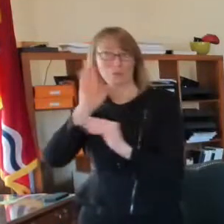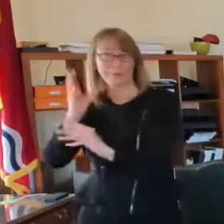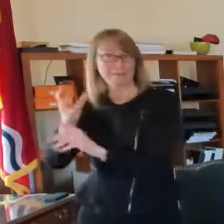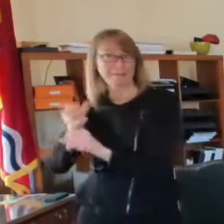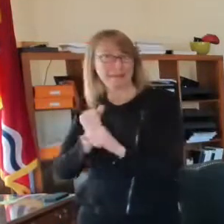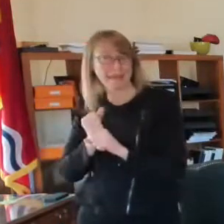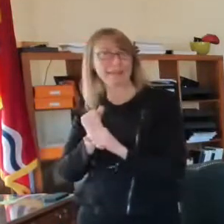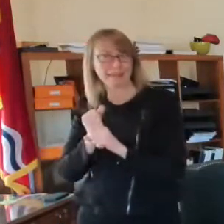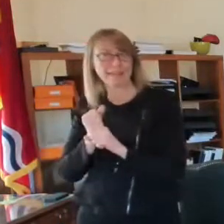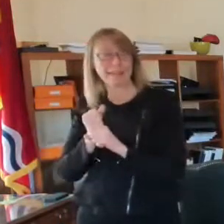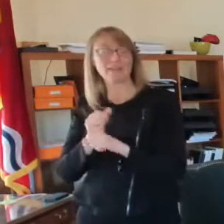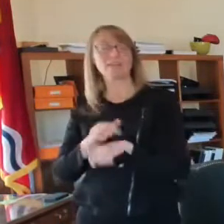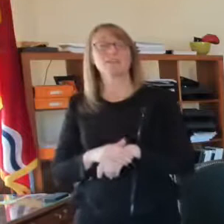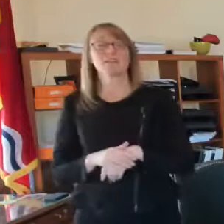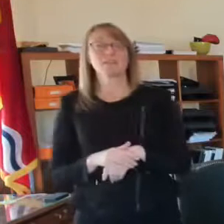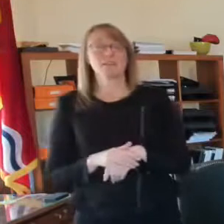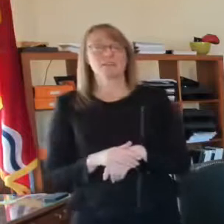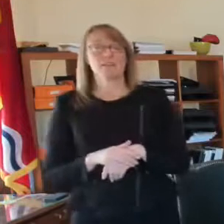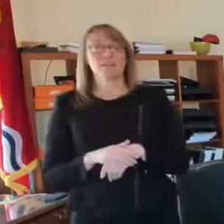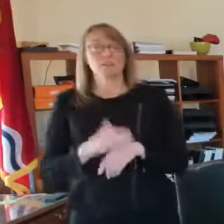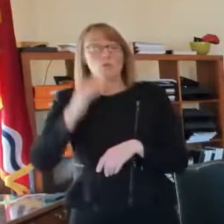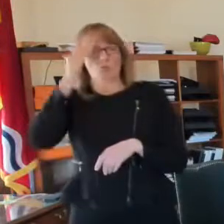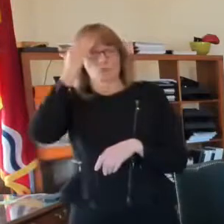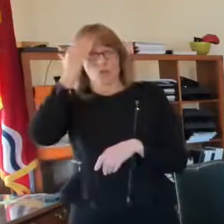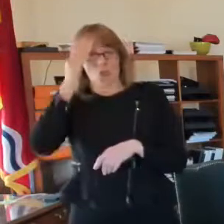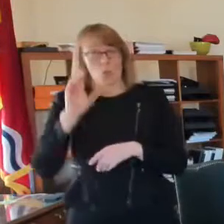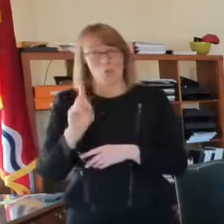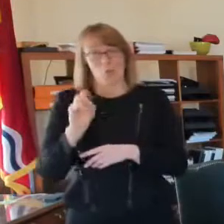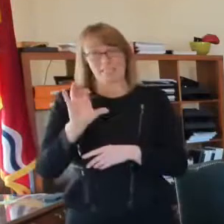there will be some vaccinations that will be